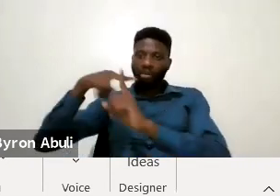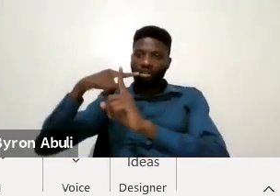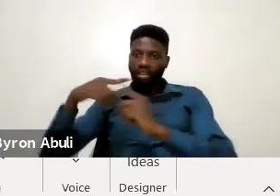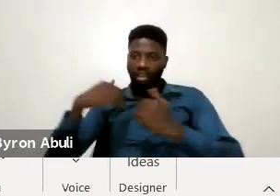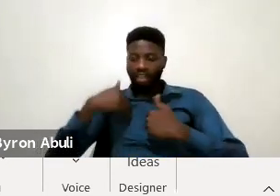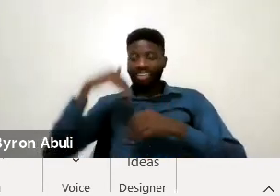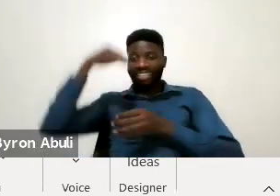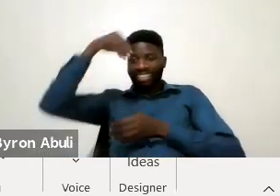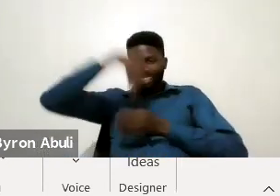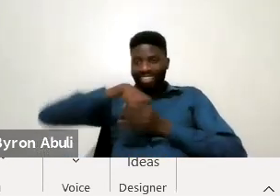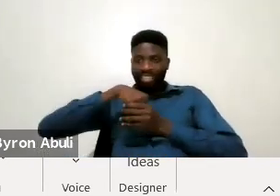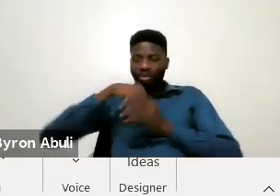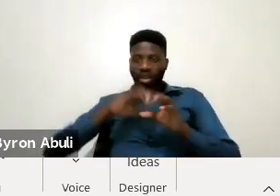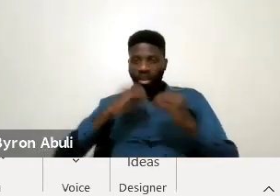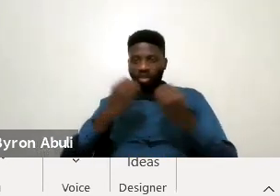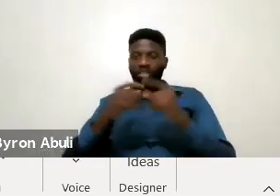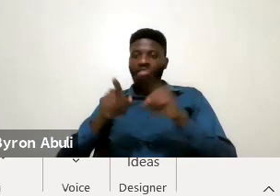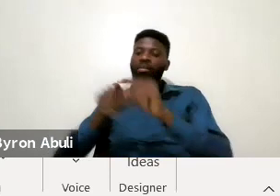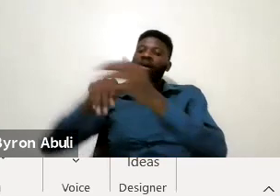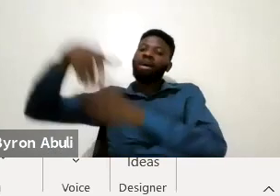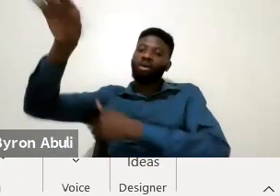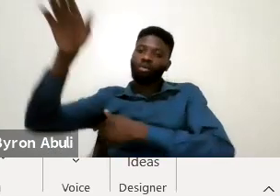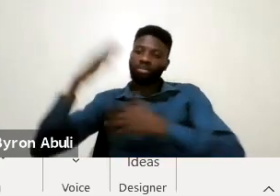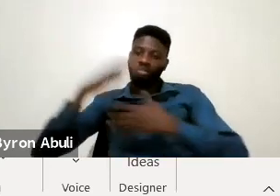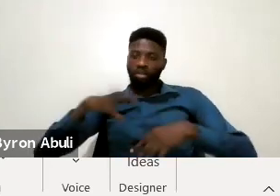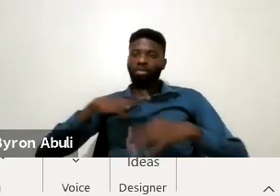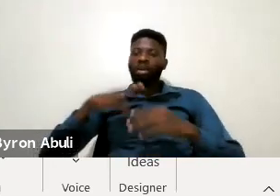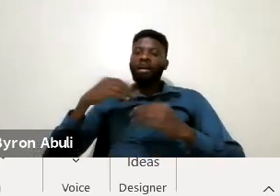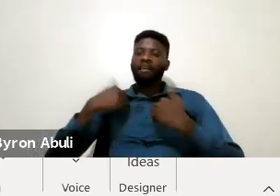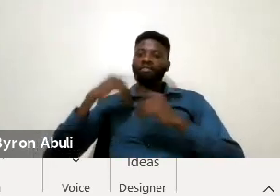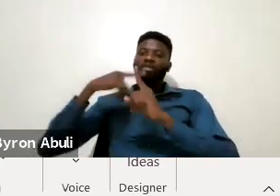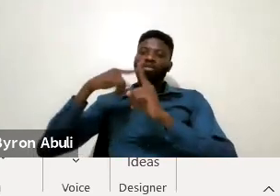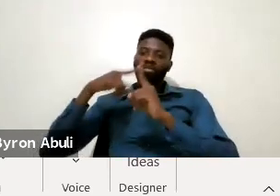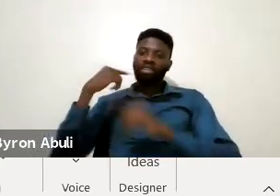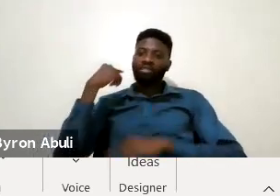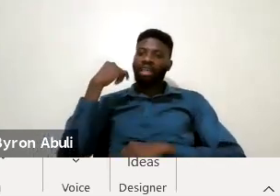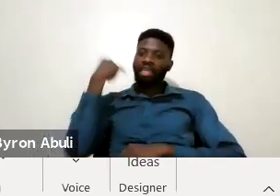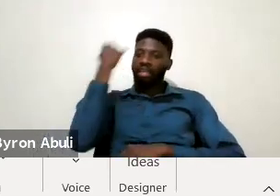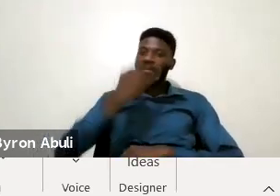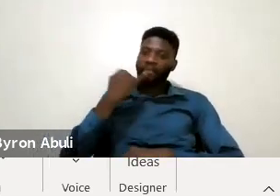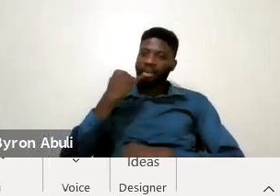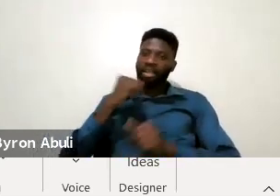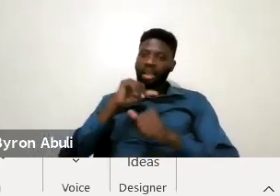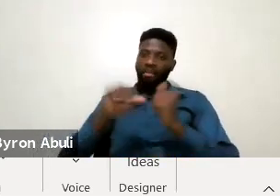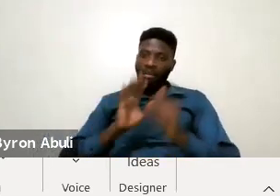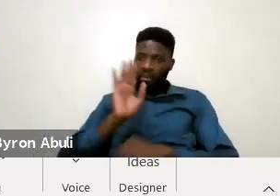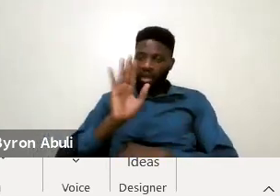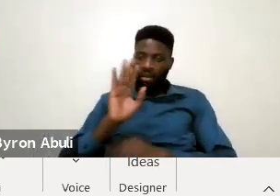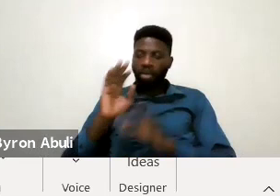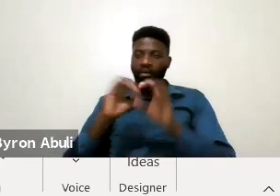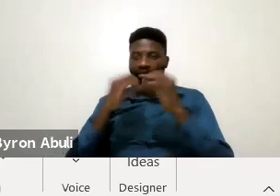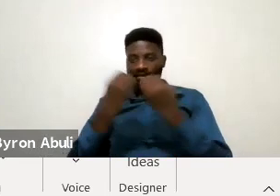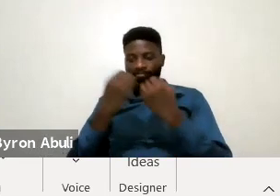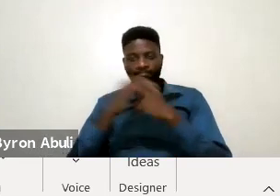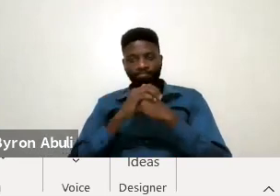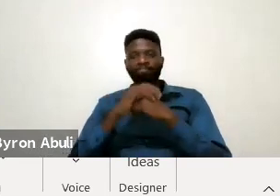and also externally out there, that people have a positive image of your organization. Creativity, you'll find PR